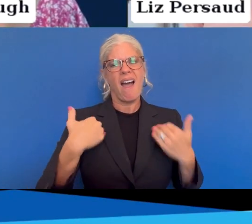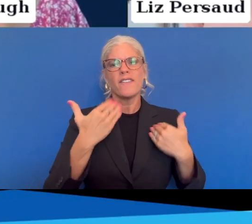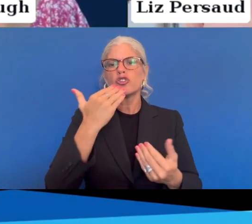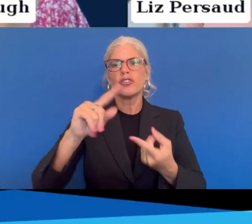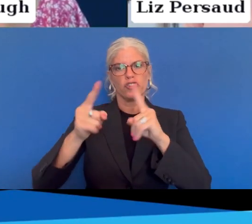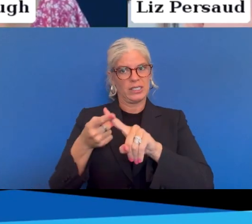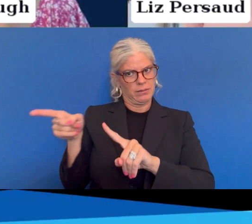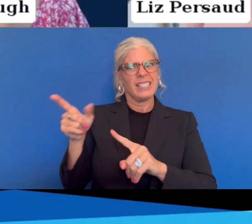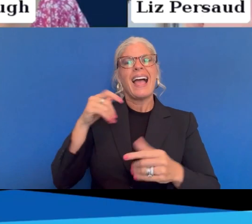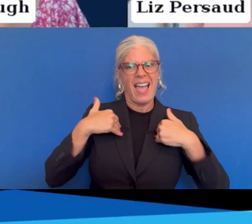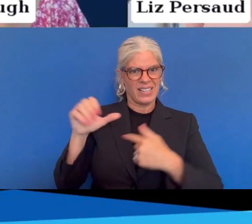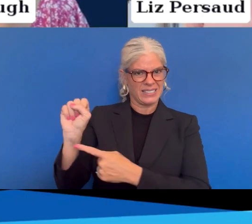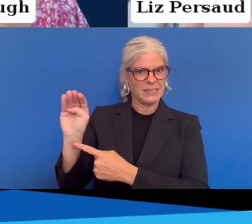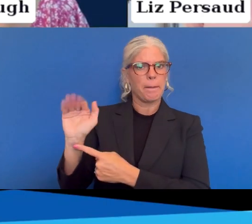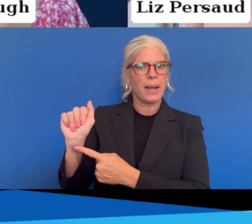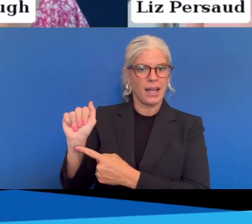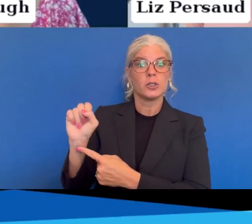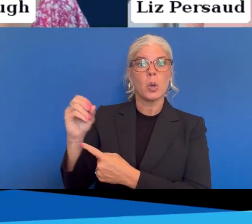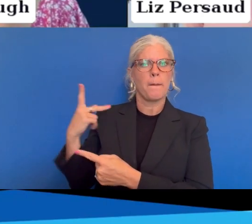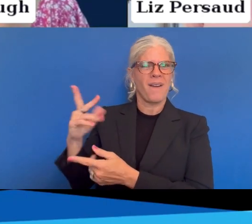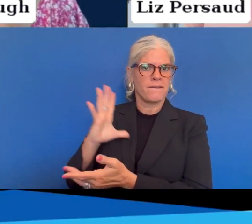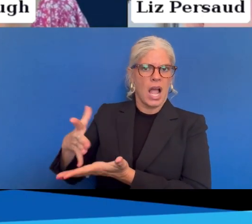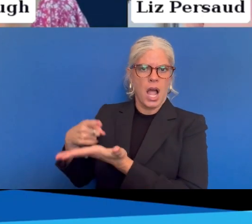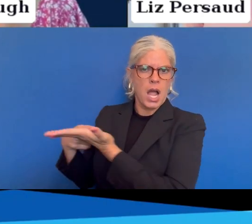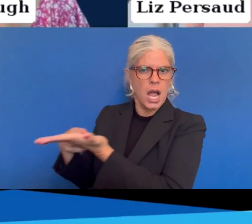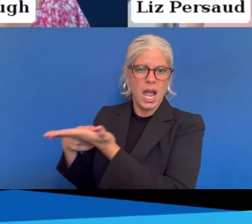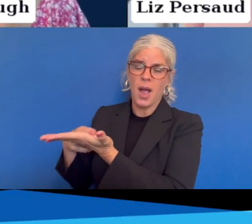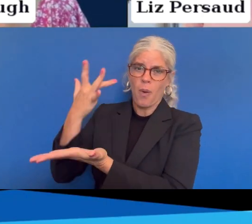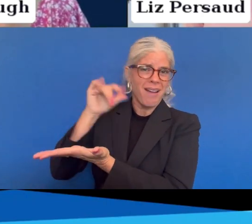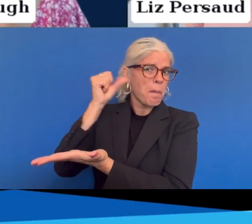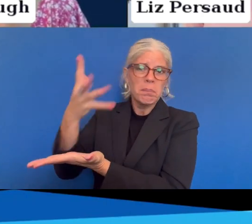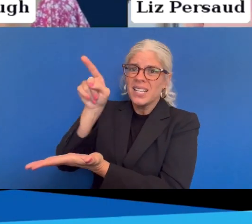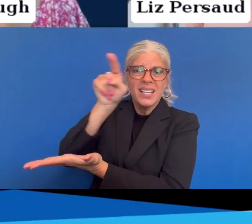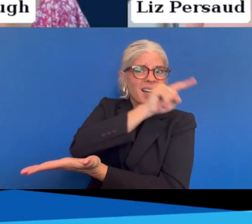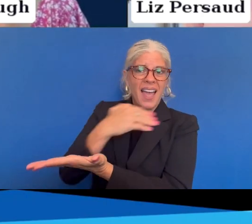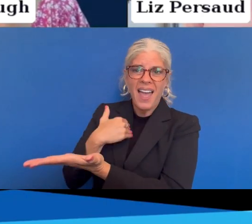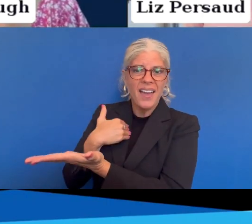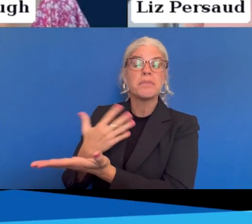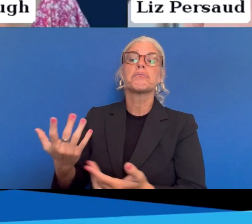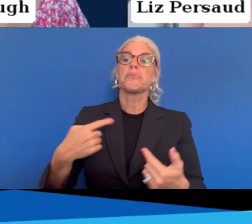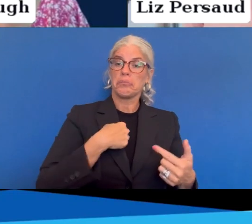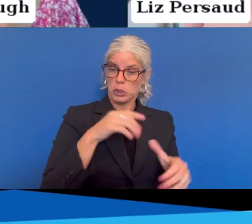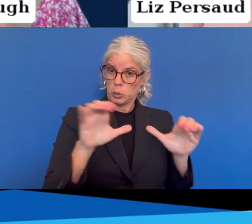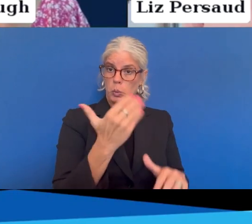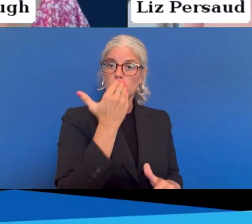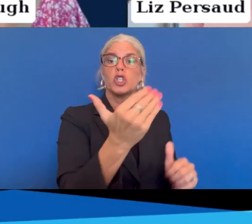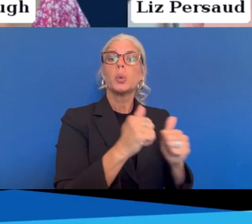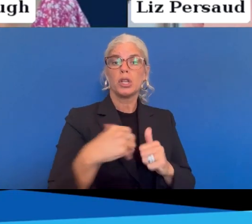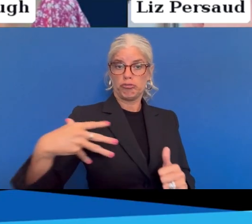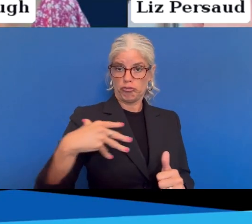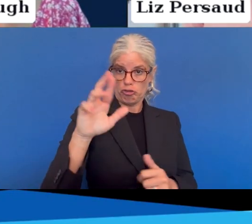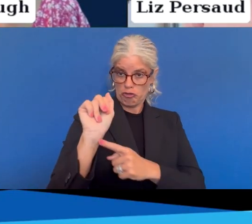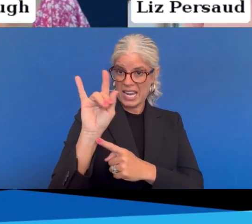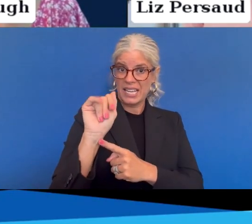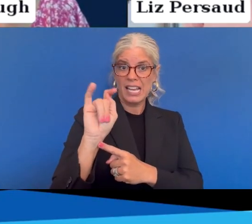well from many years ago. And she's the one that I would go to for talking about like these things, but there just aren't